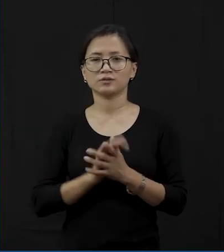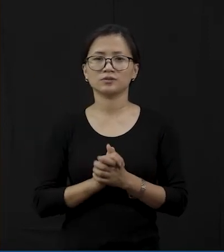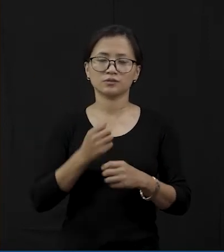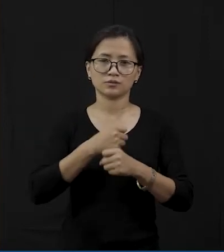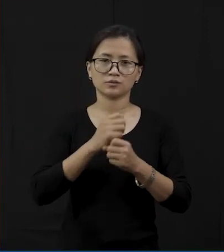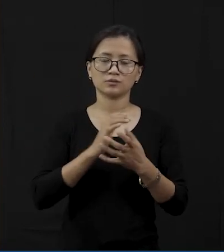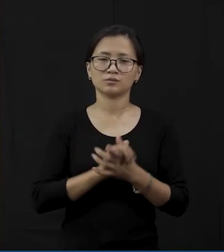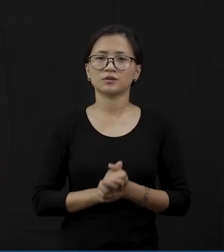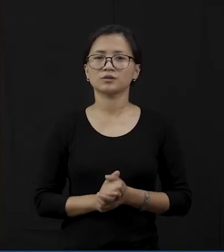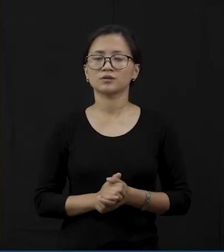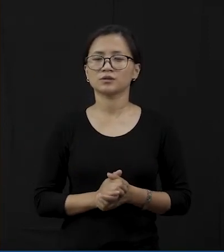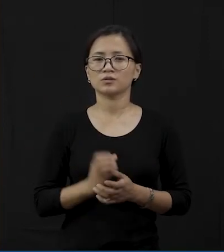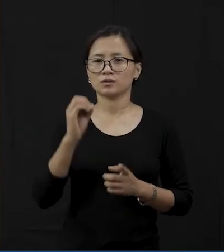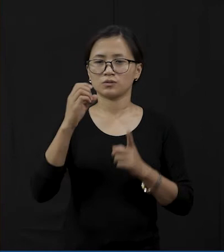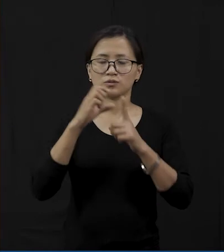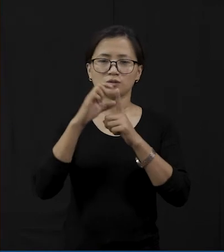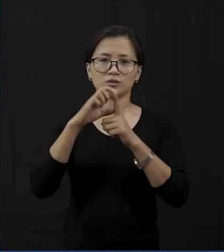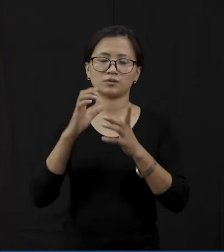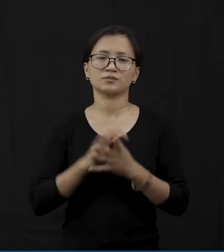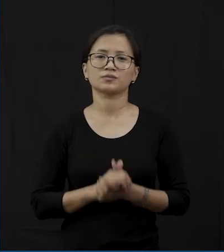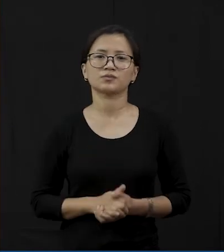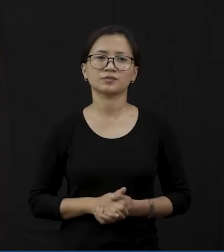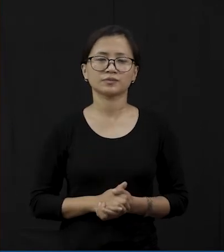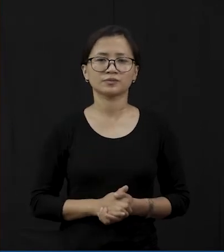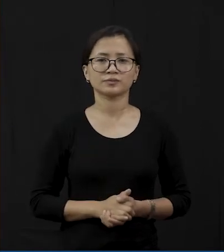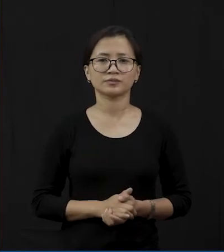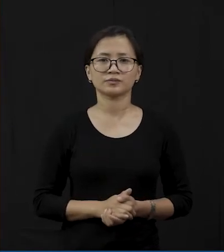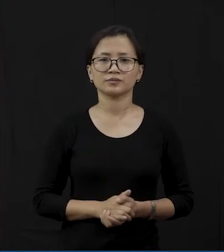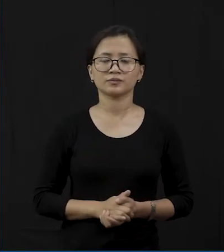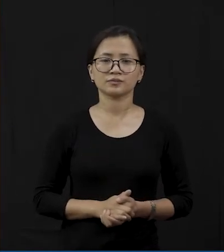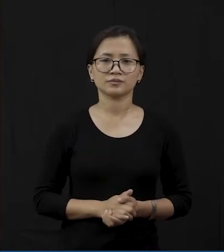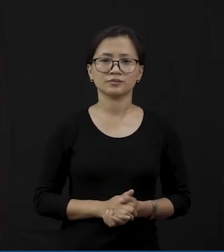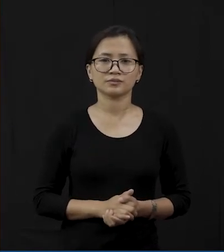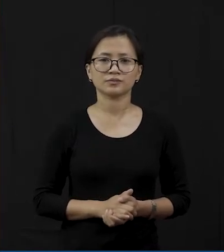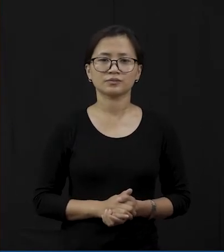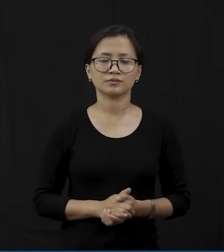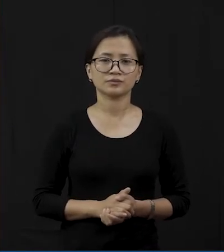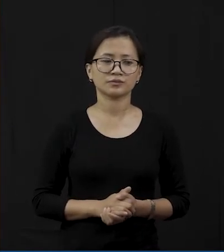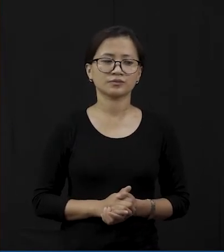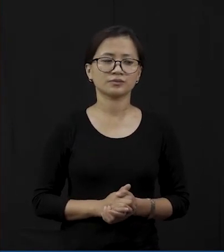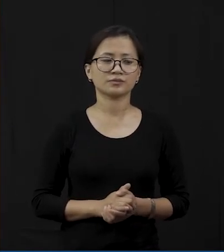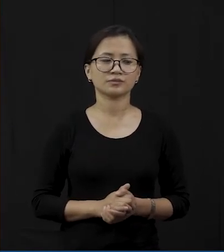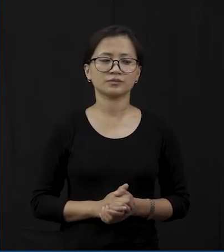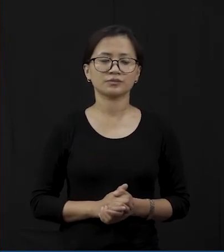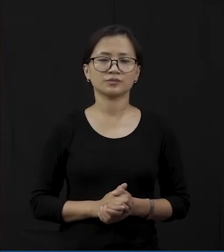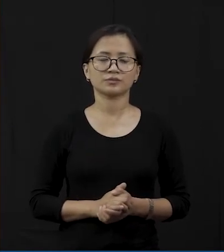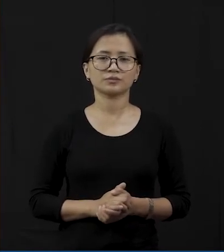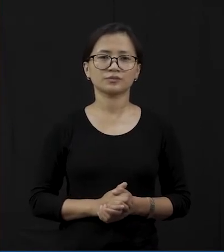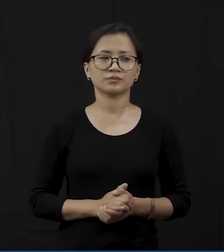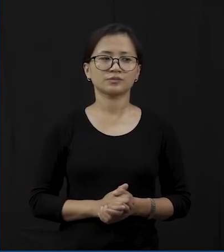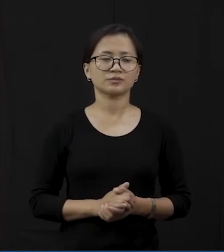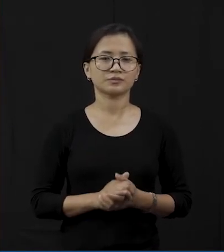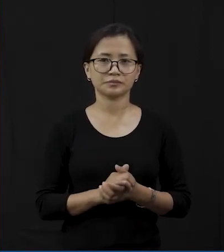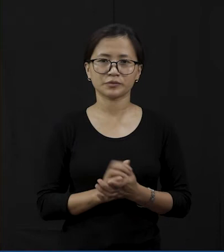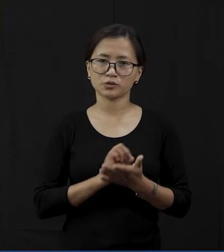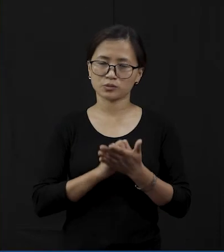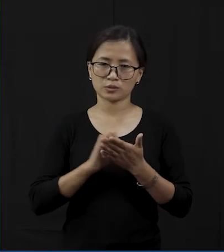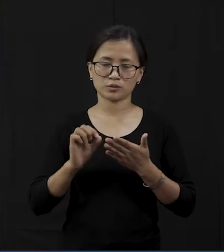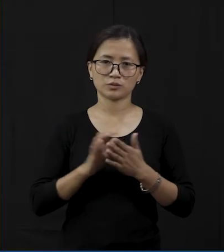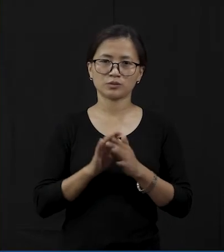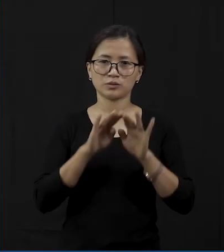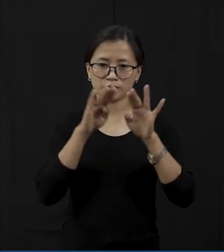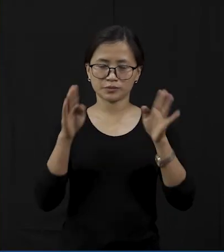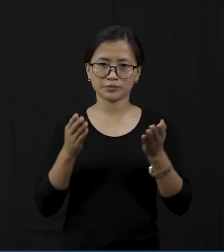which makes it odd. So even plus odd will be odd.